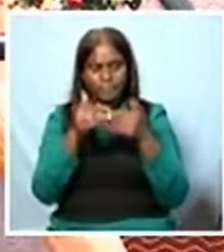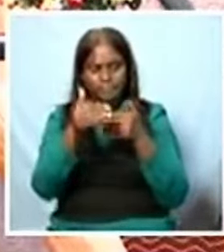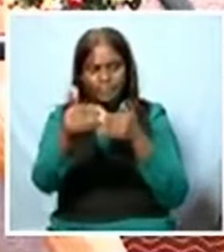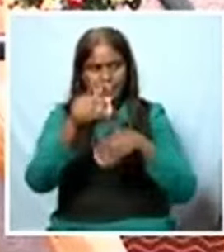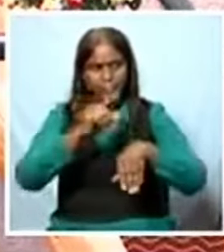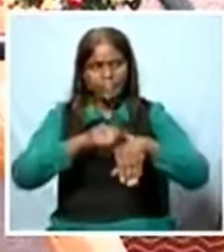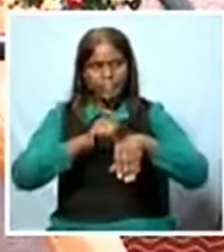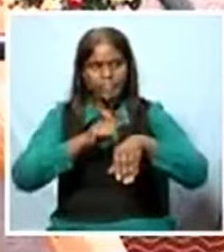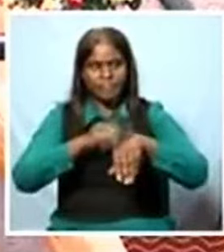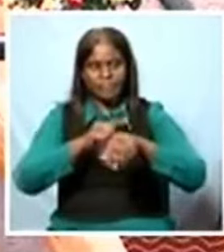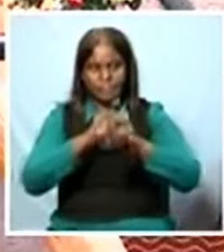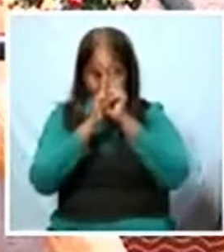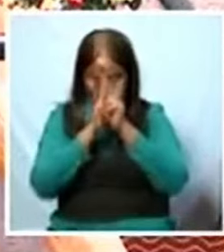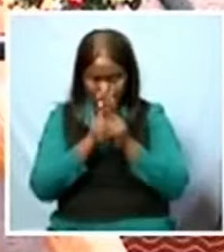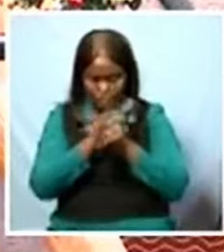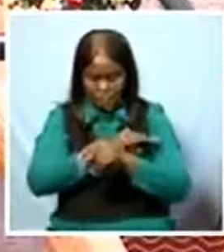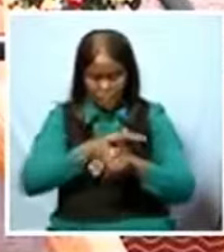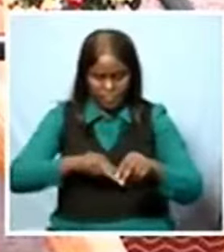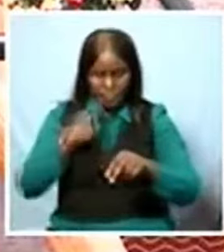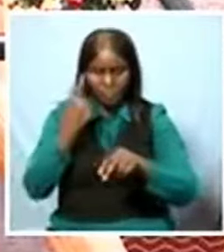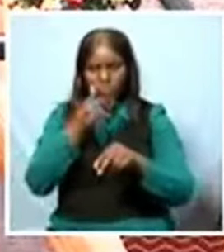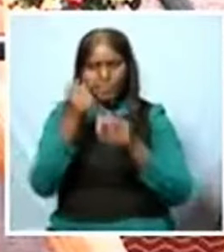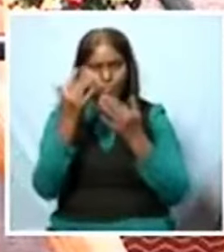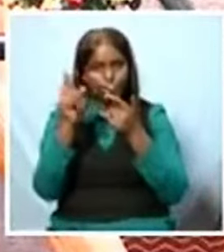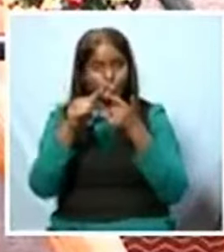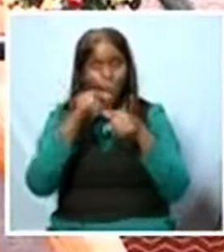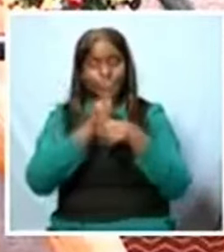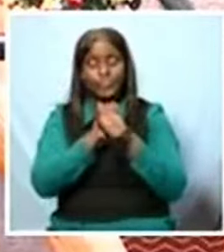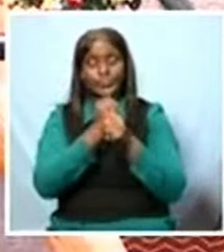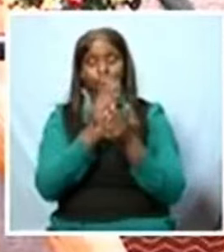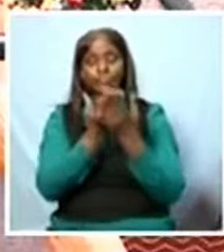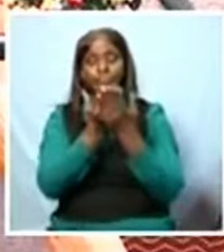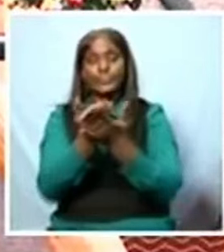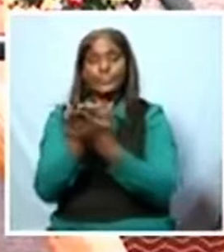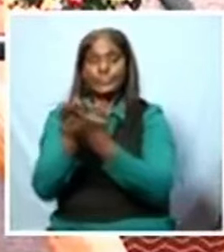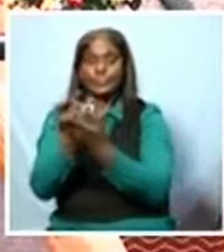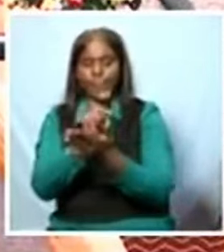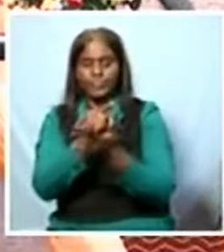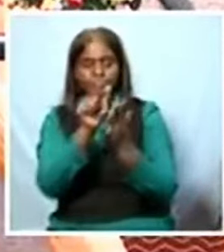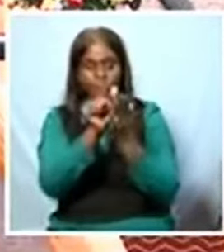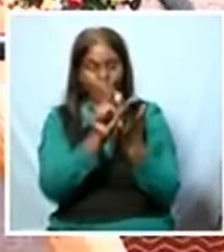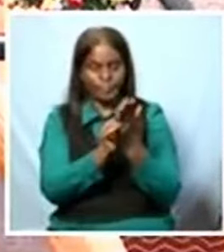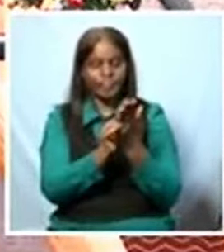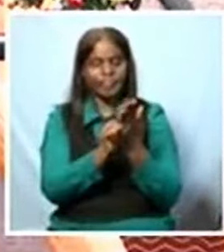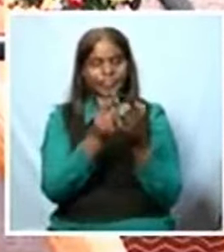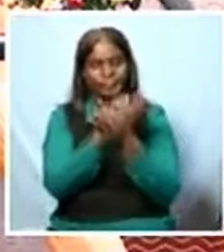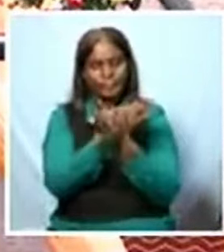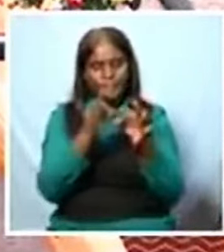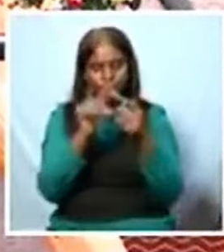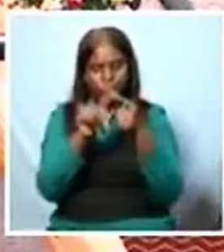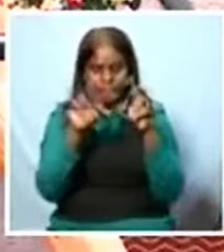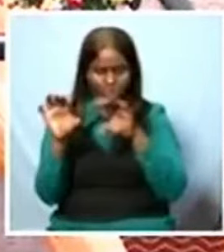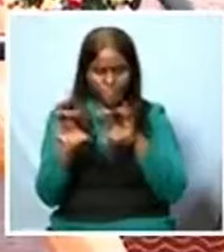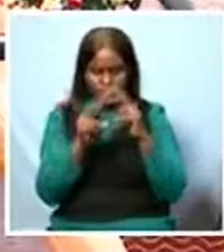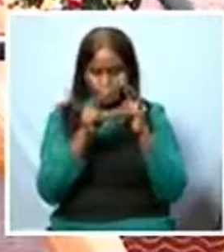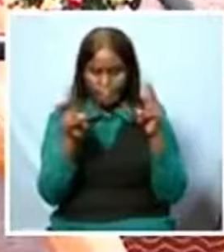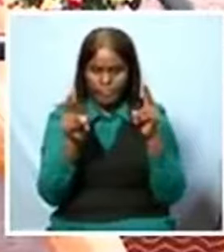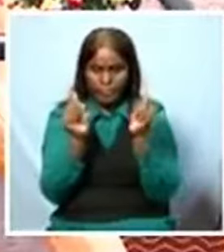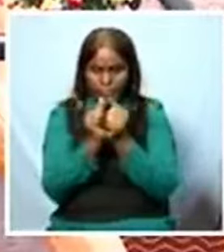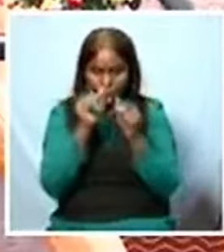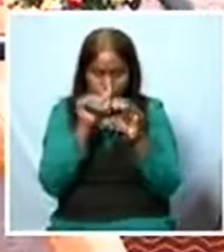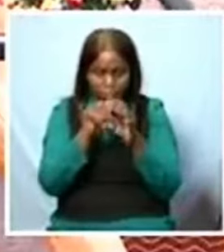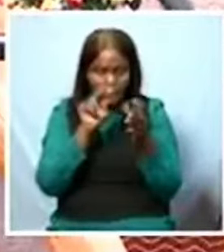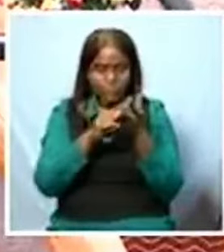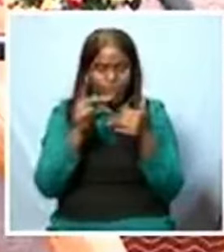course. Honorable members who wish to make submissions on the bill are free to do so within